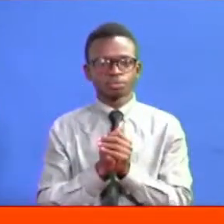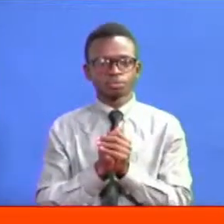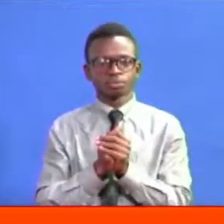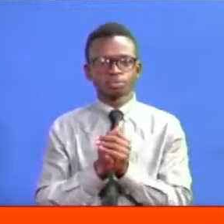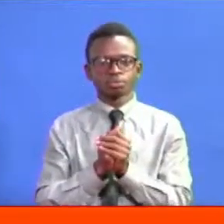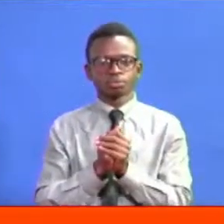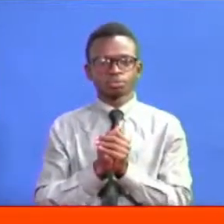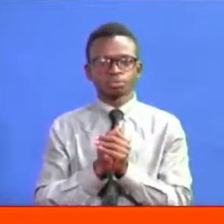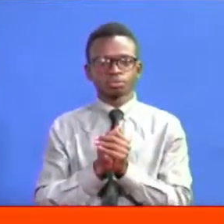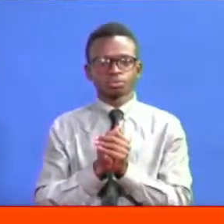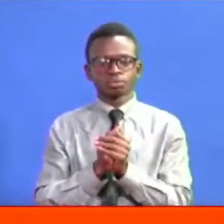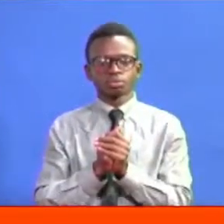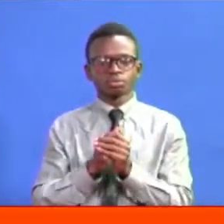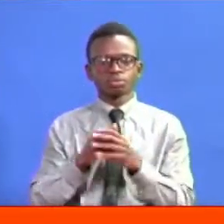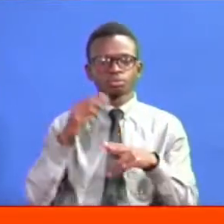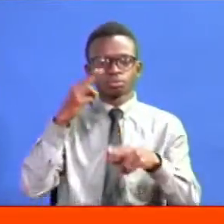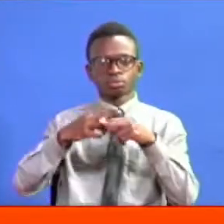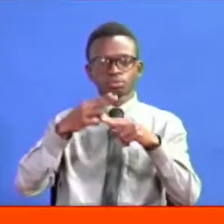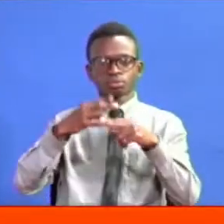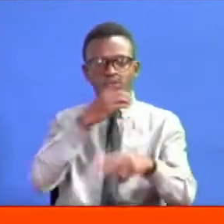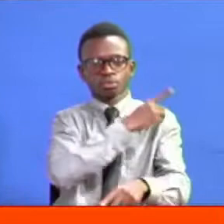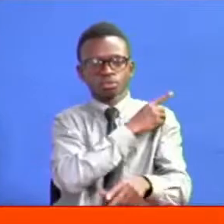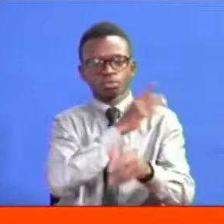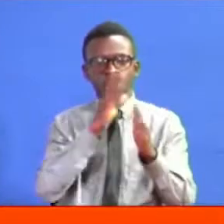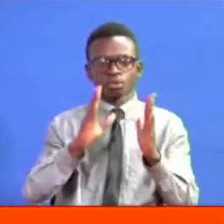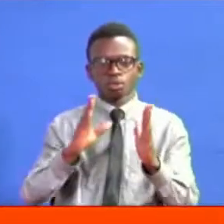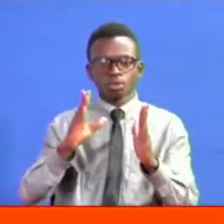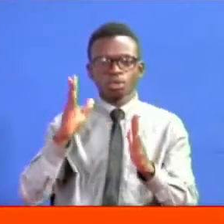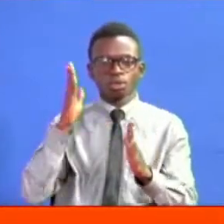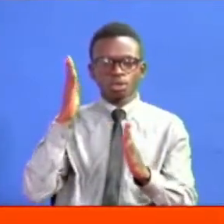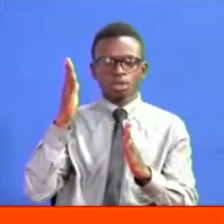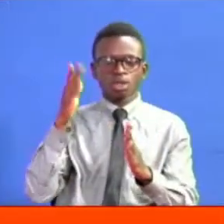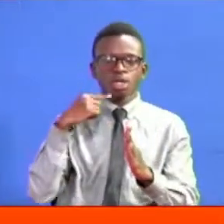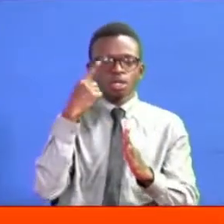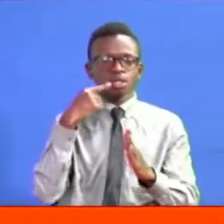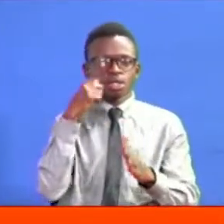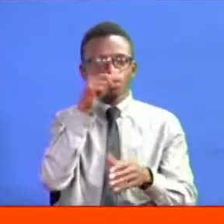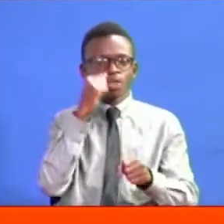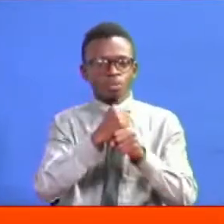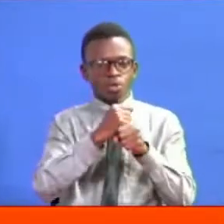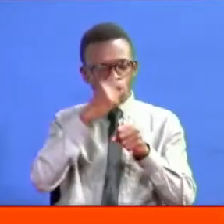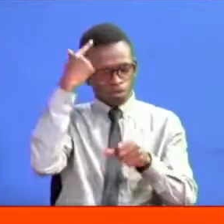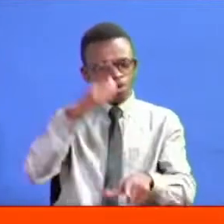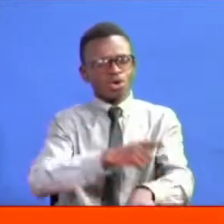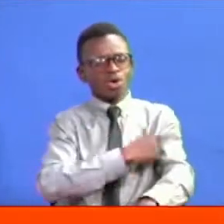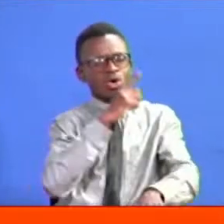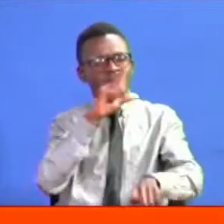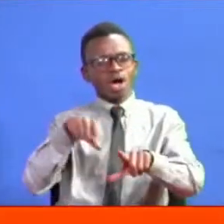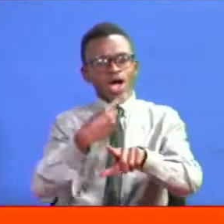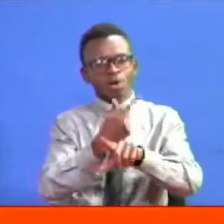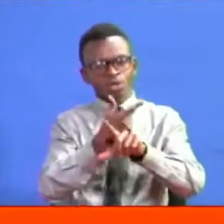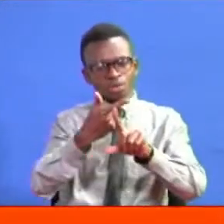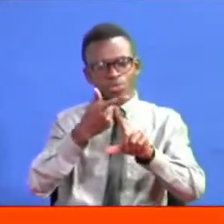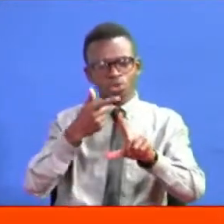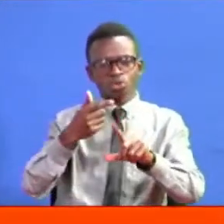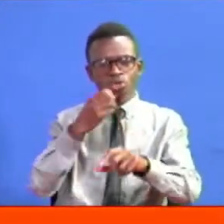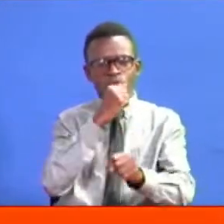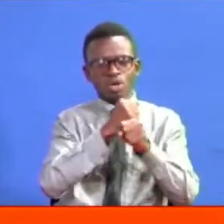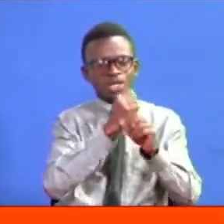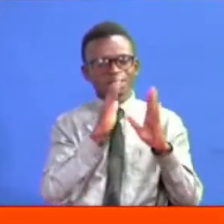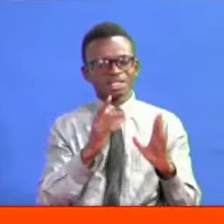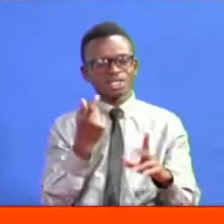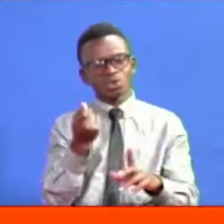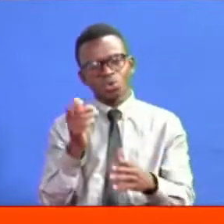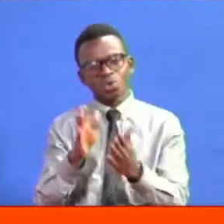Okumu Cheke, MPDU Lower Eastern, the doctors say they have been working for long hours due to staff shortage and their salaries